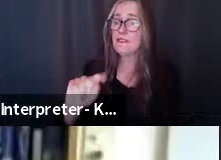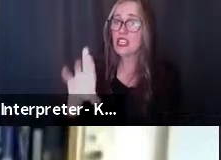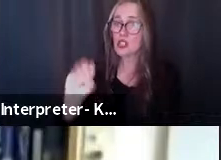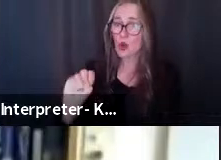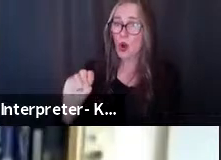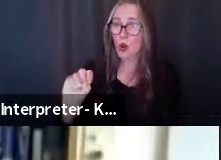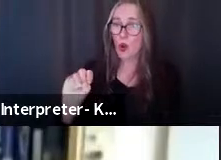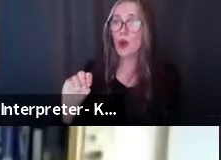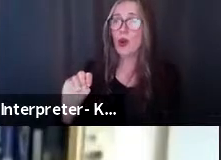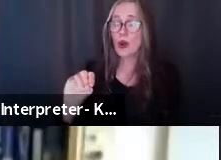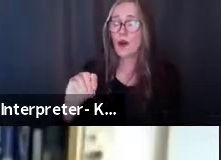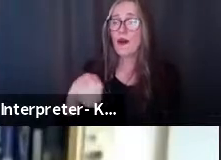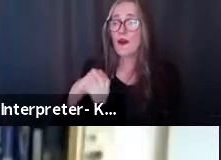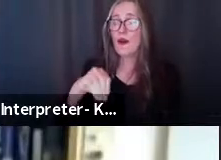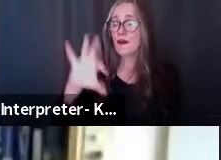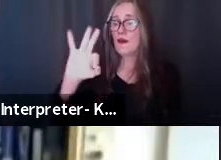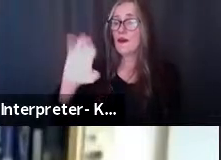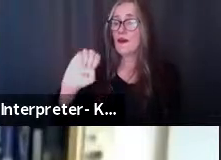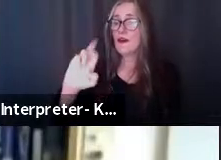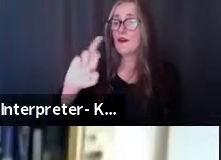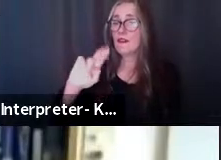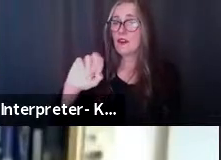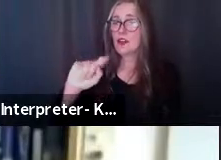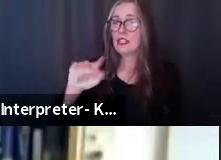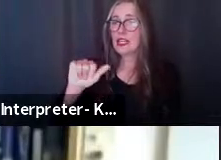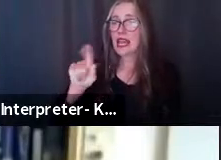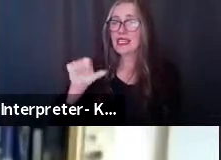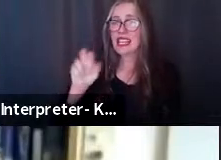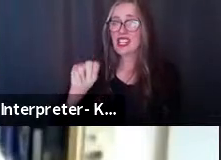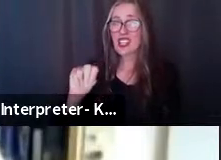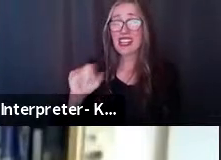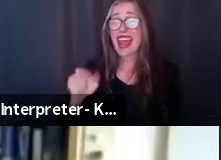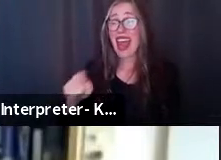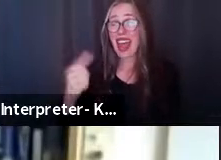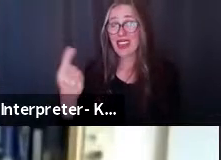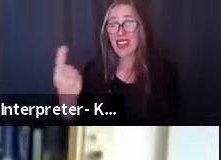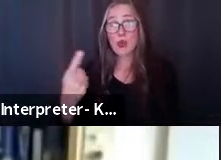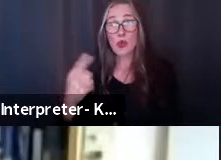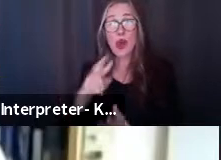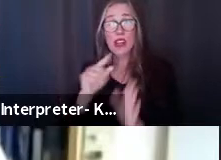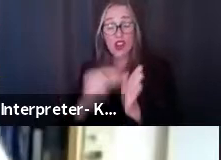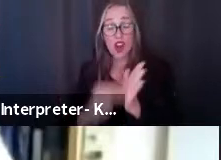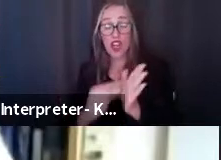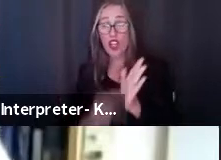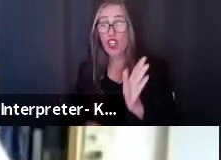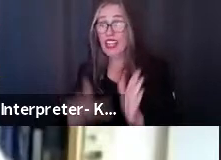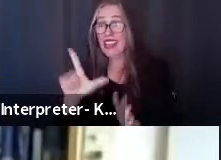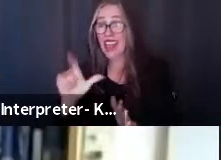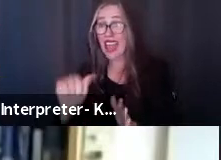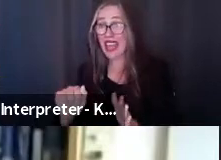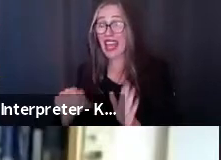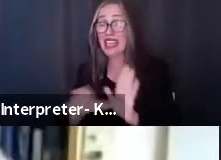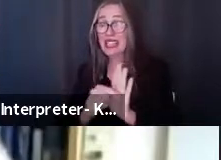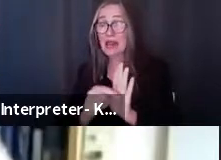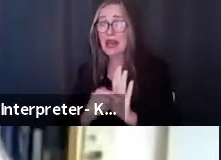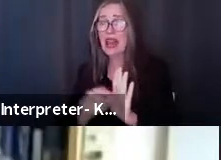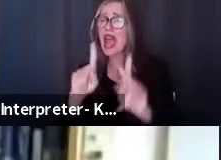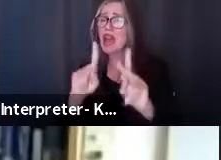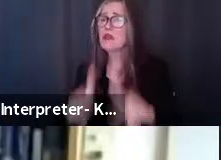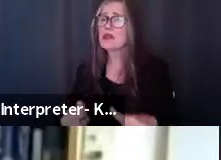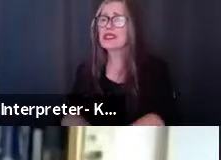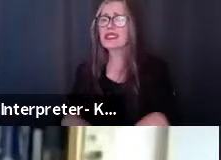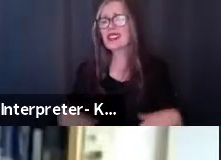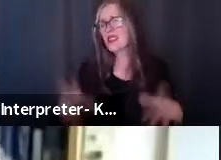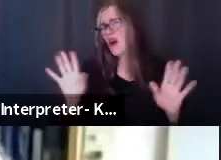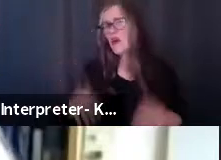she recognizes that what they're doing is controversial and her response is fortunately we're living in a free market no one's